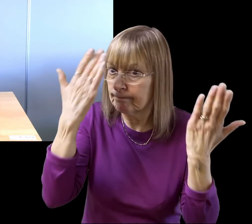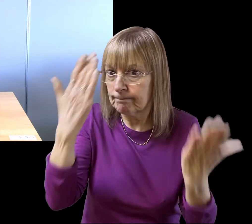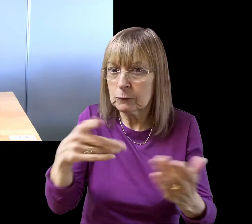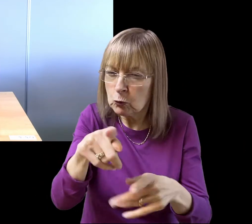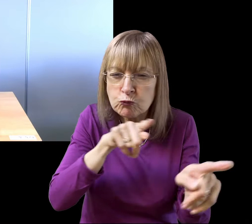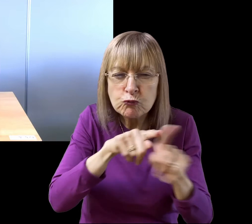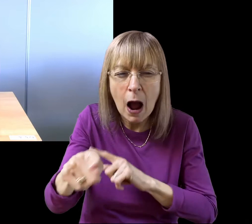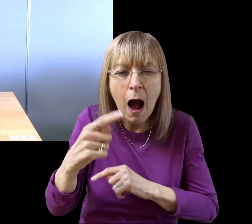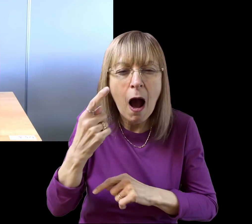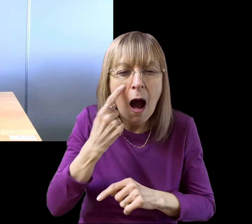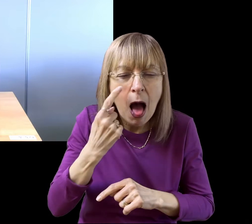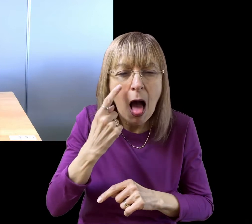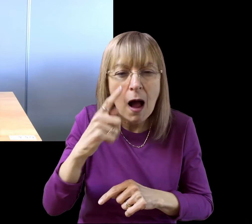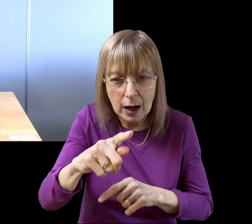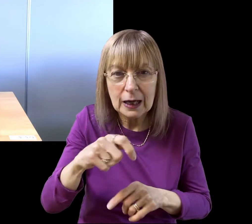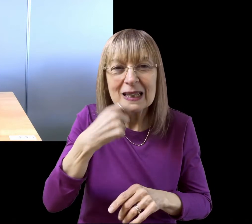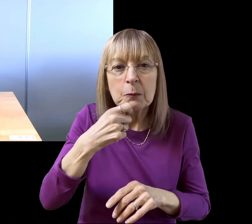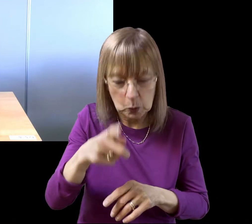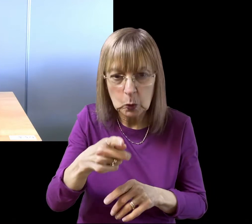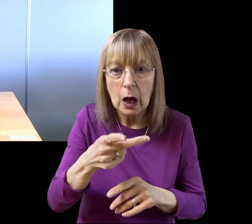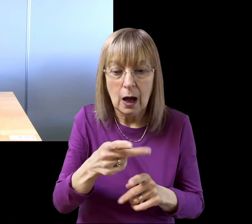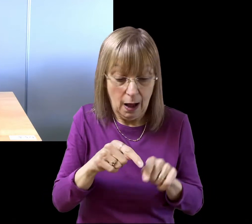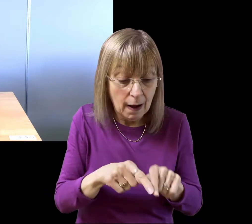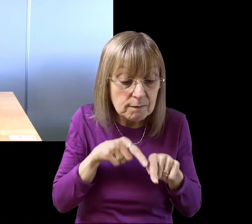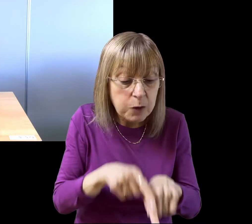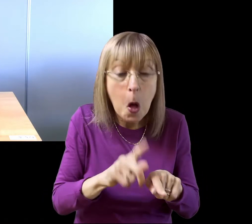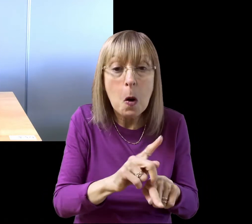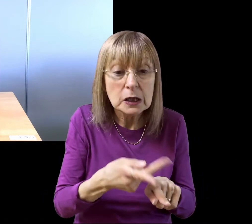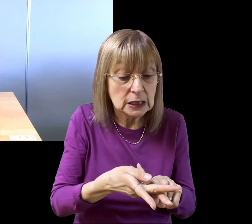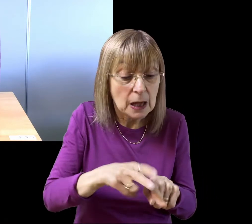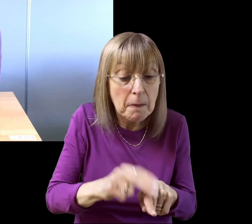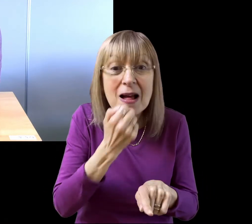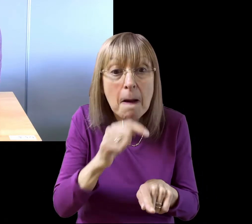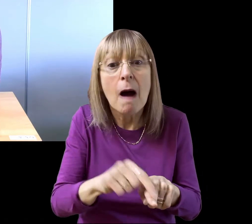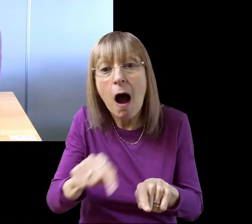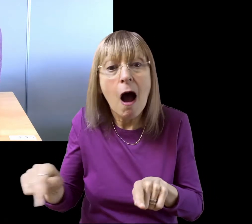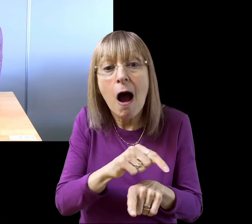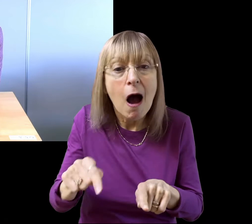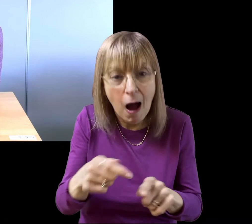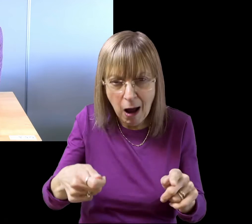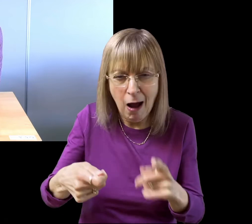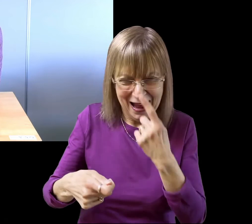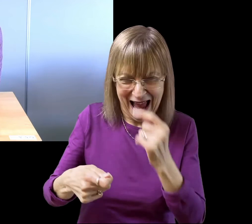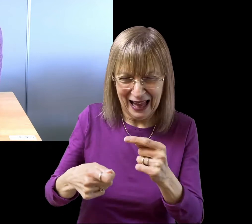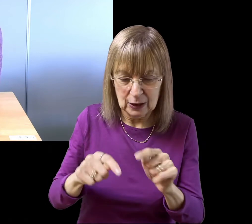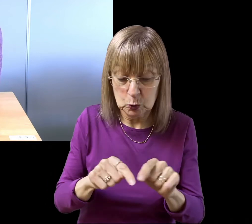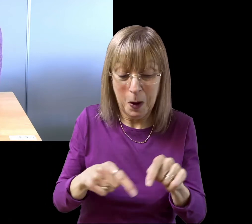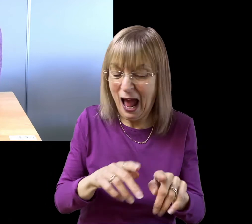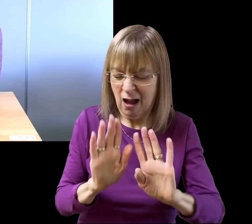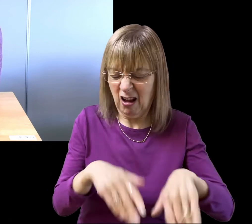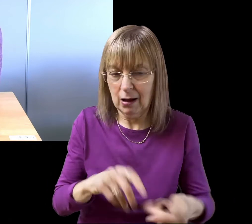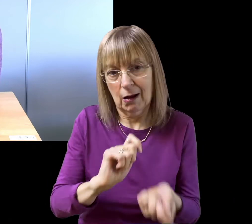if you can try and get as close as you can to one of those doubling numbers, then you know which square you could replace with a